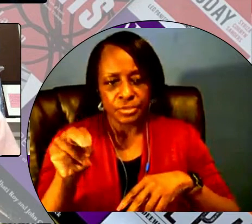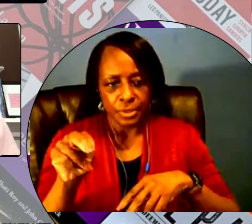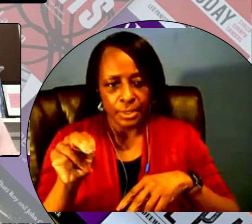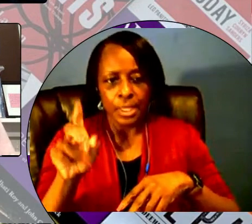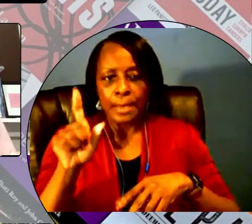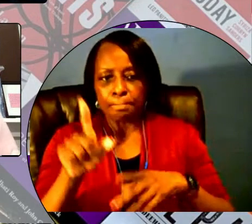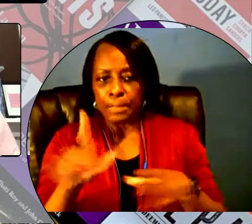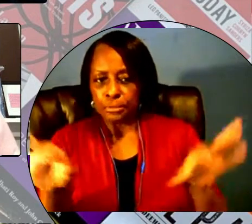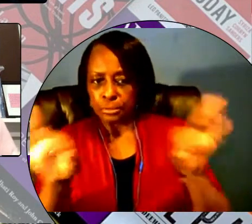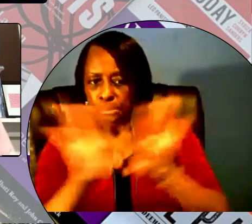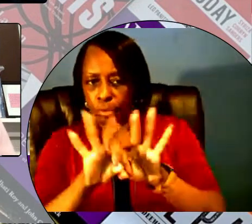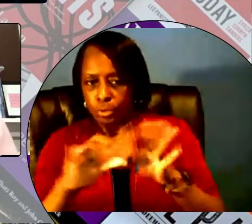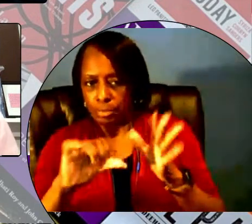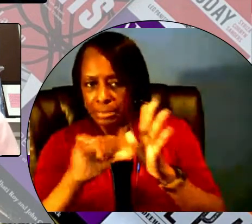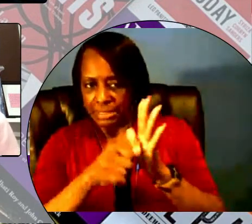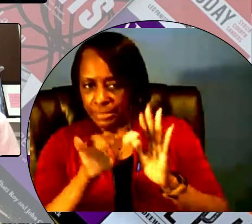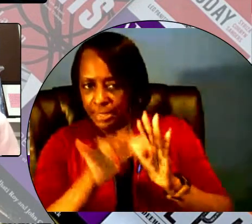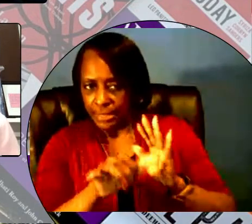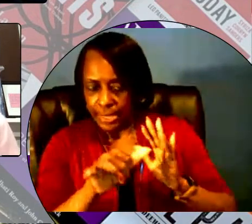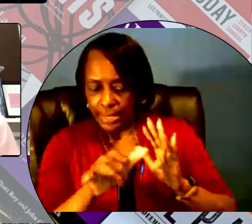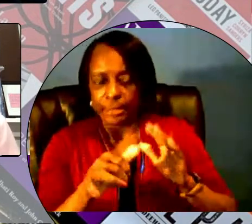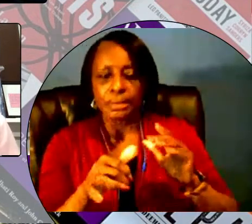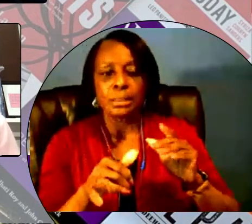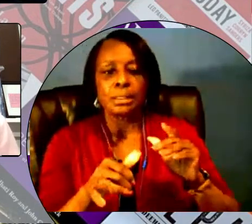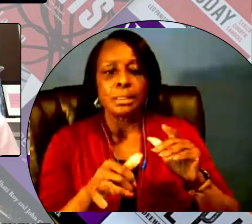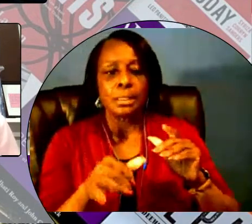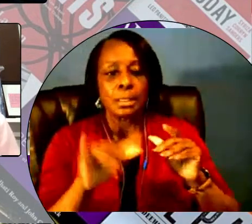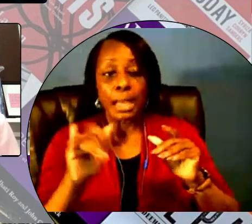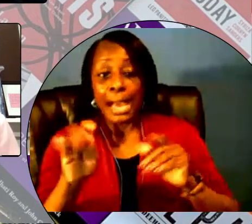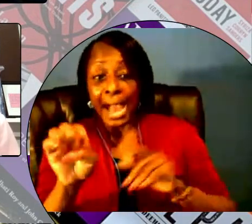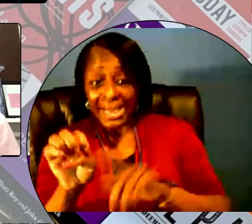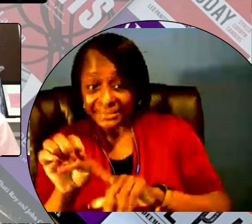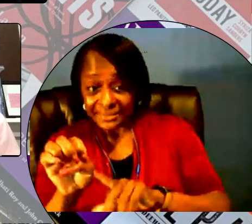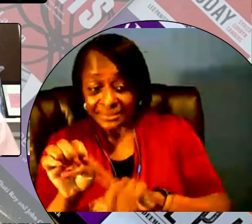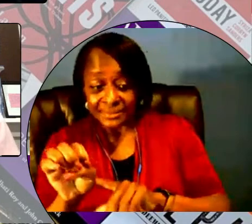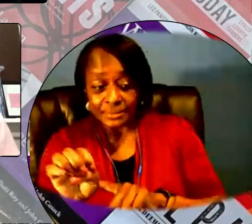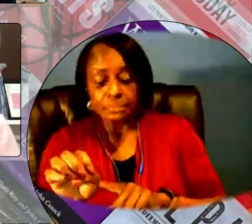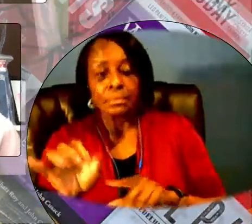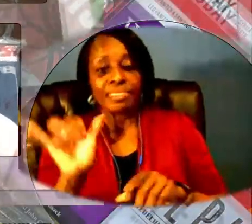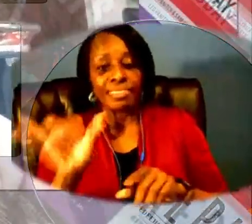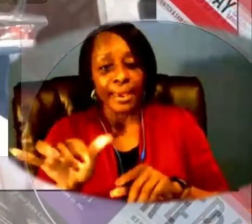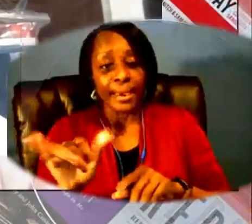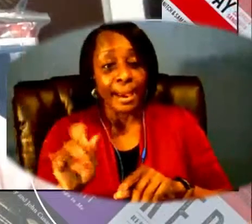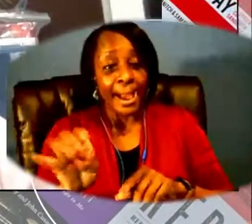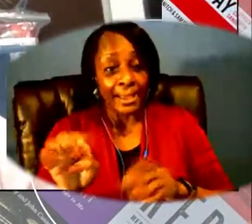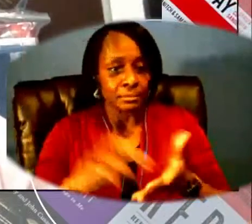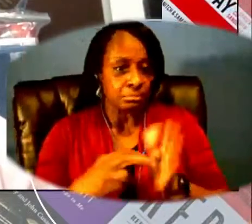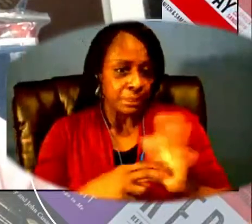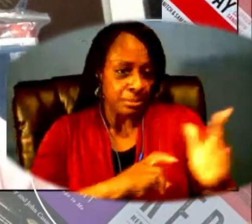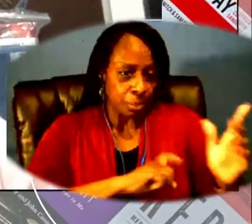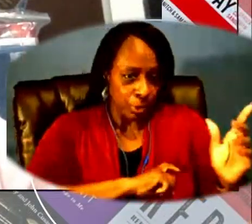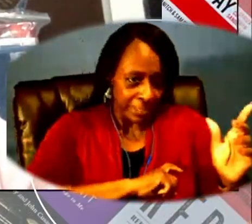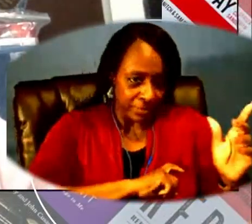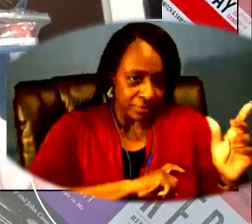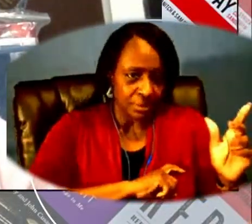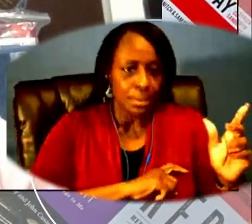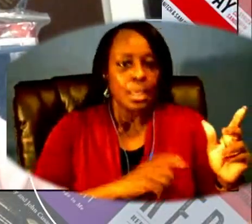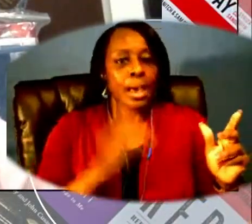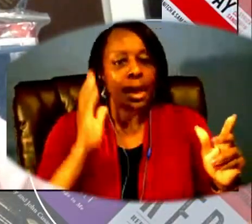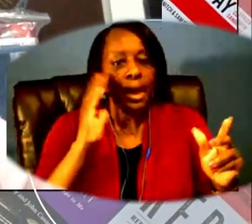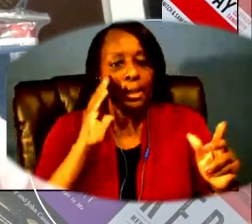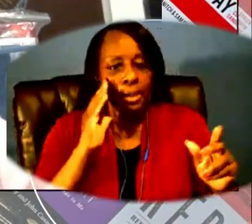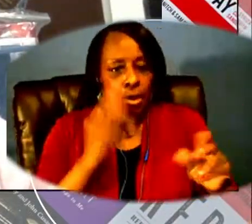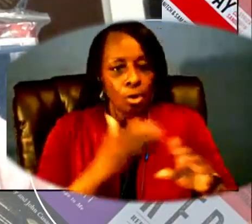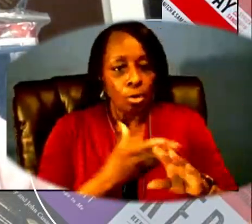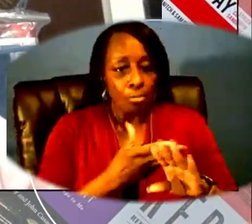this conversation because ICE are the police. And similar to what Tarek was offering before, there was a time before ICE